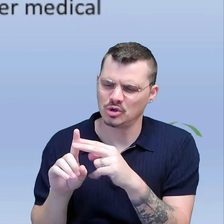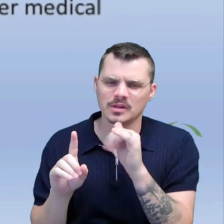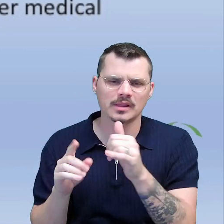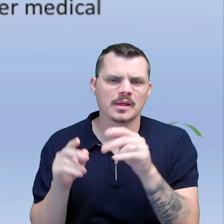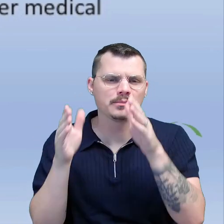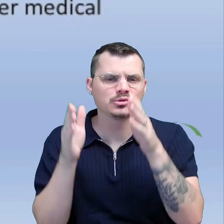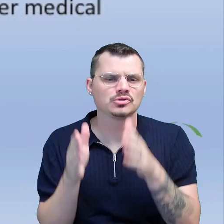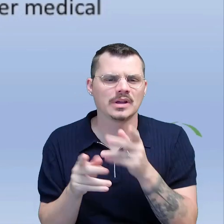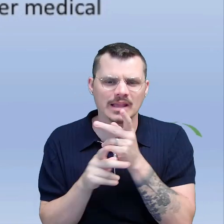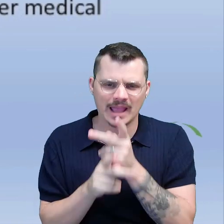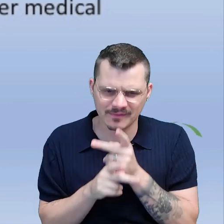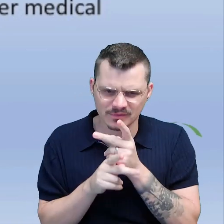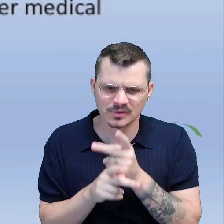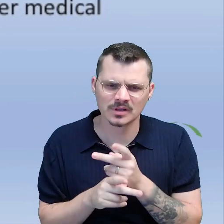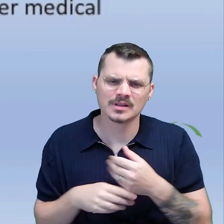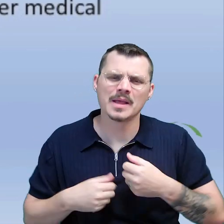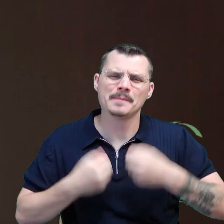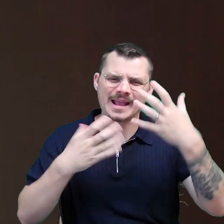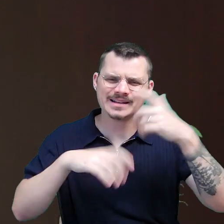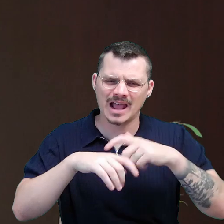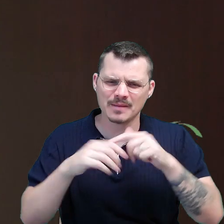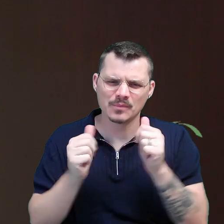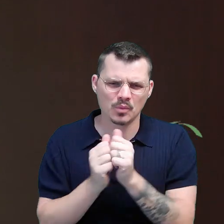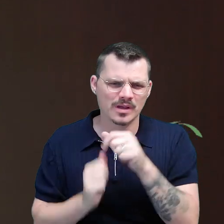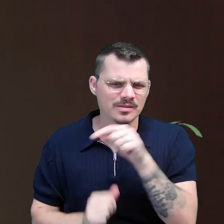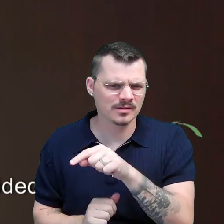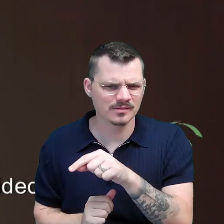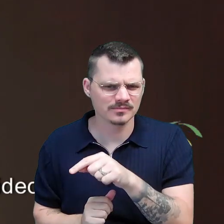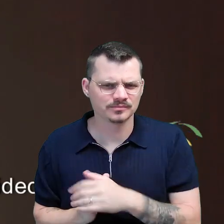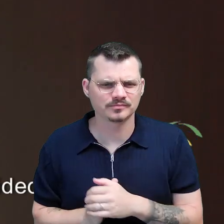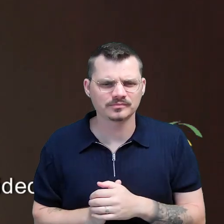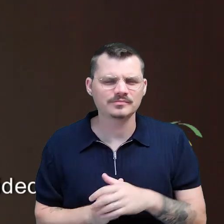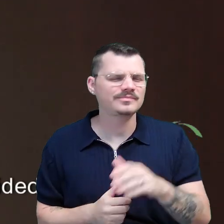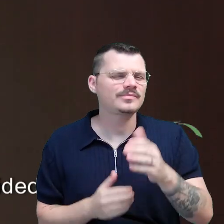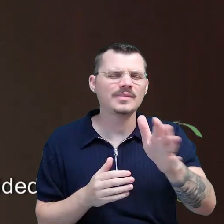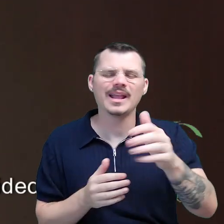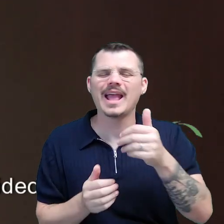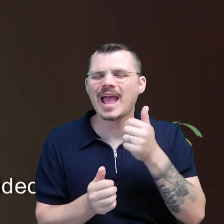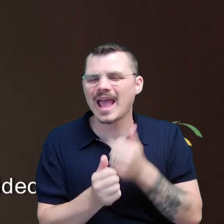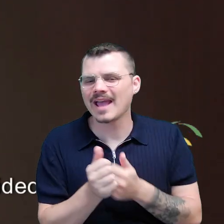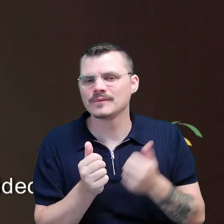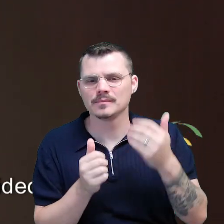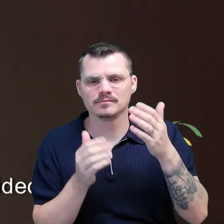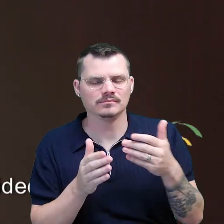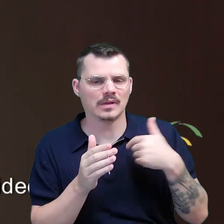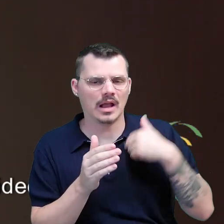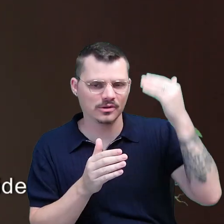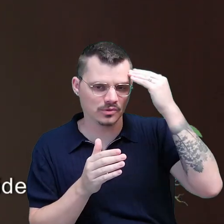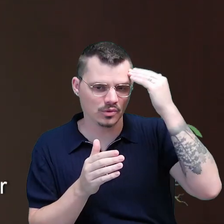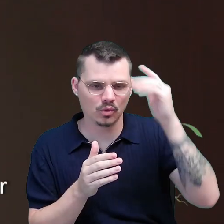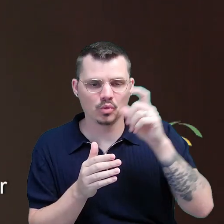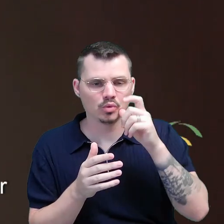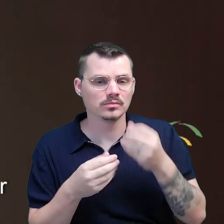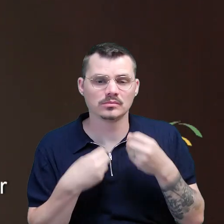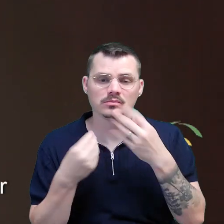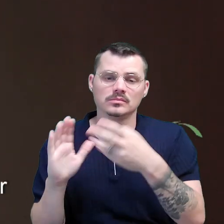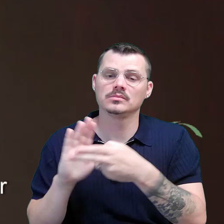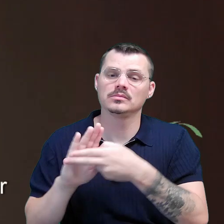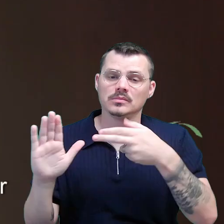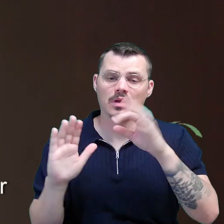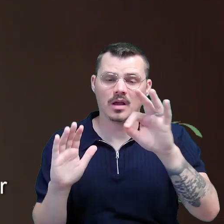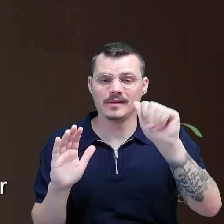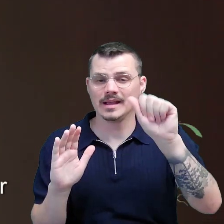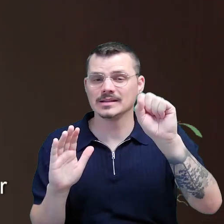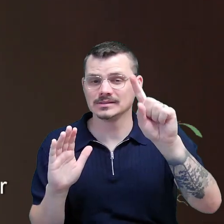carefully, spend time with that person. Almost everybody I know who's been provided a diagnosis of